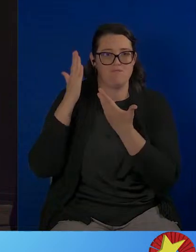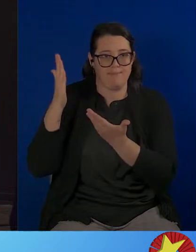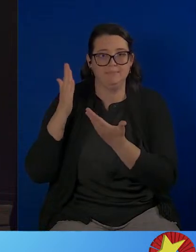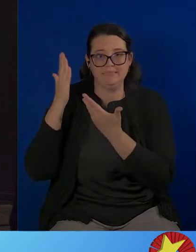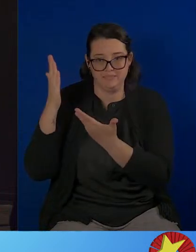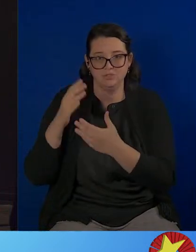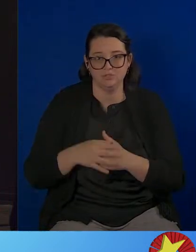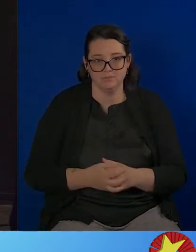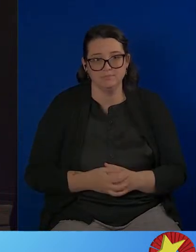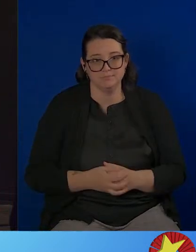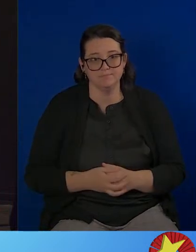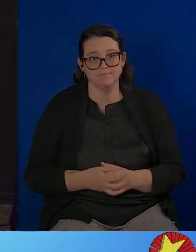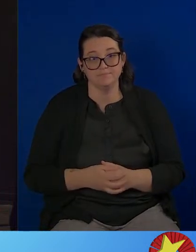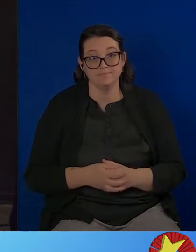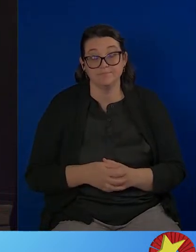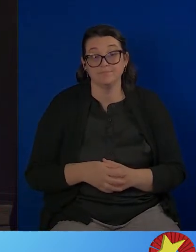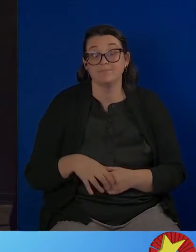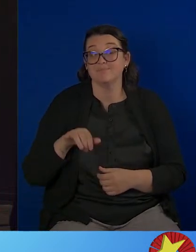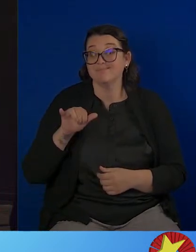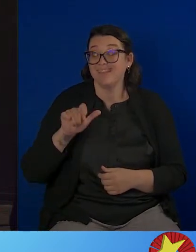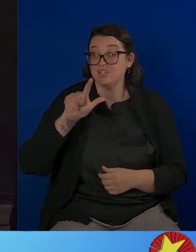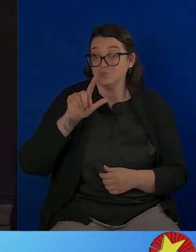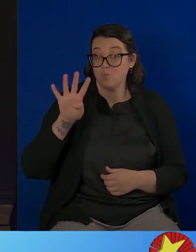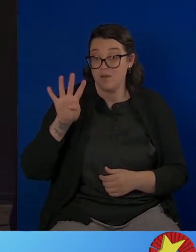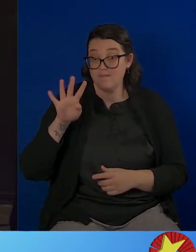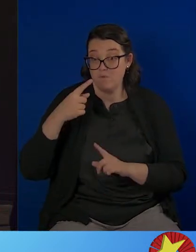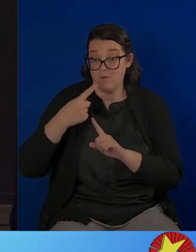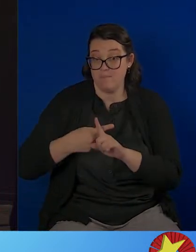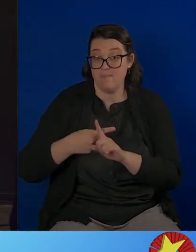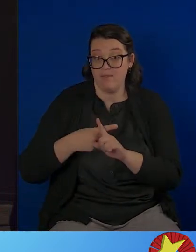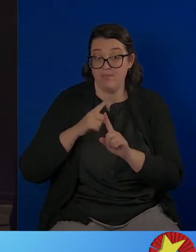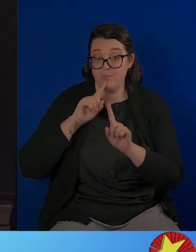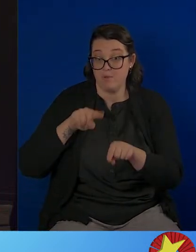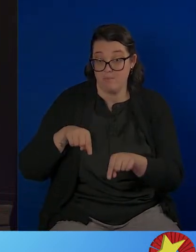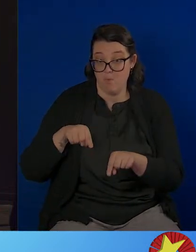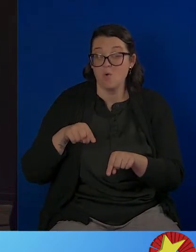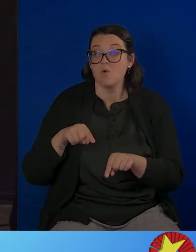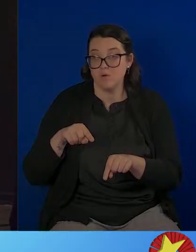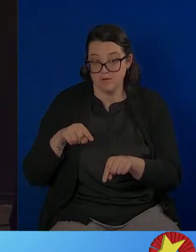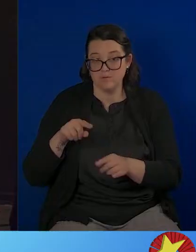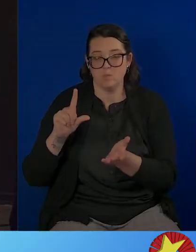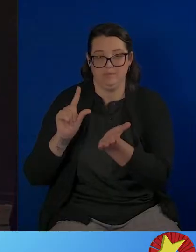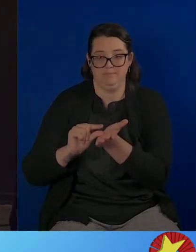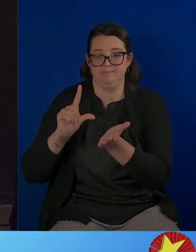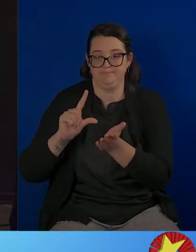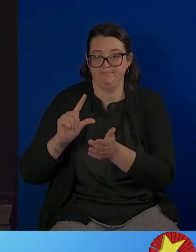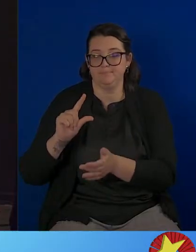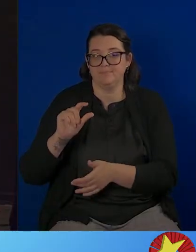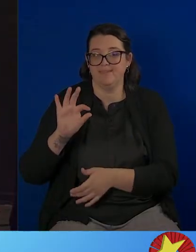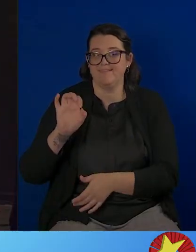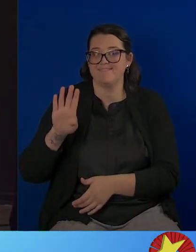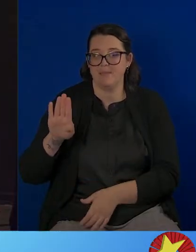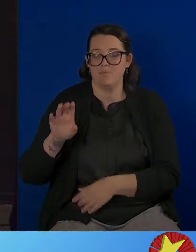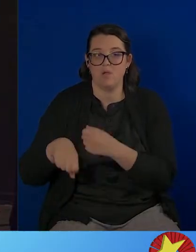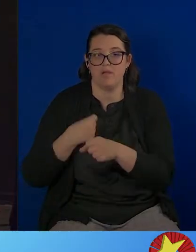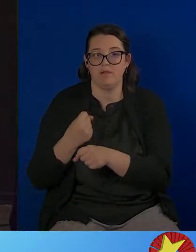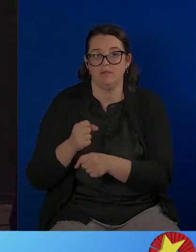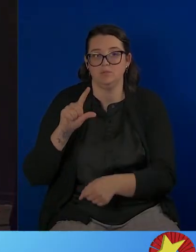The 24-month report was published in February of 2025.